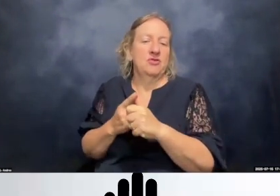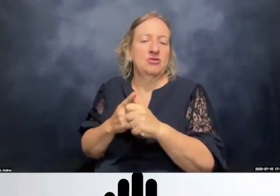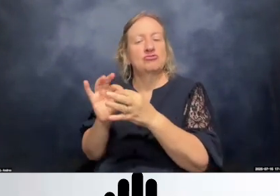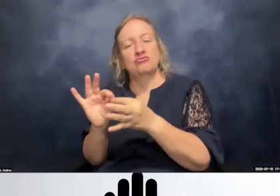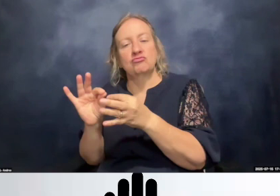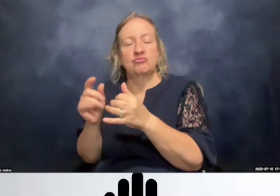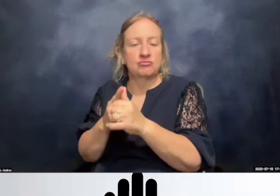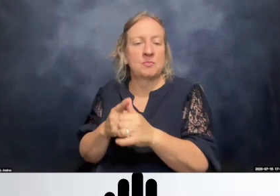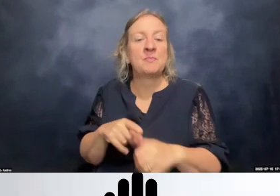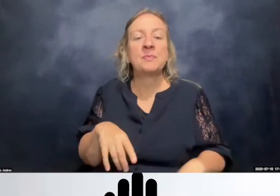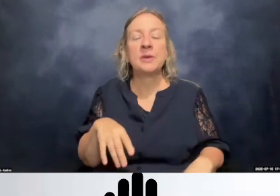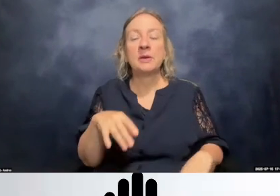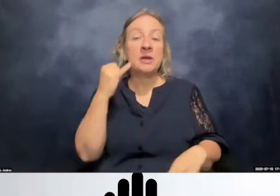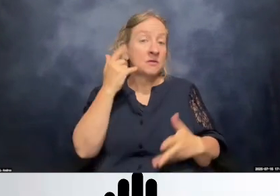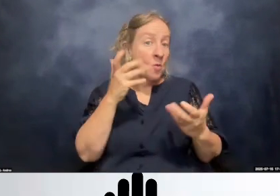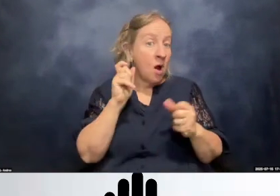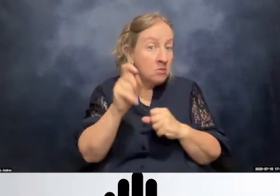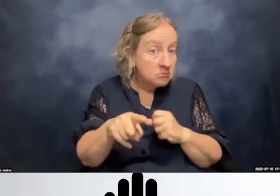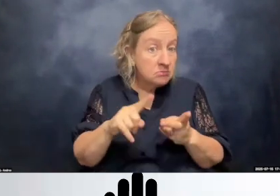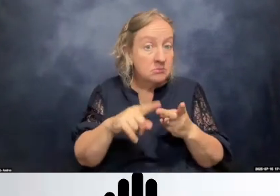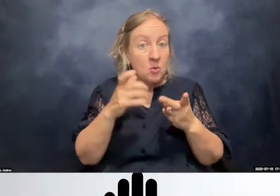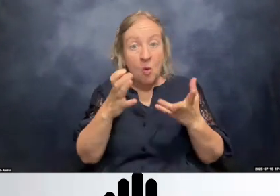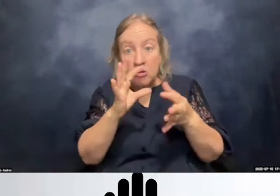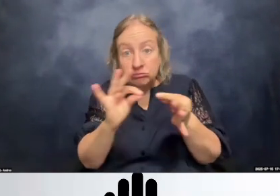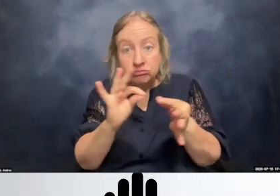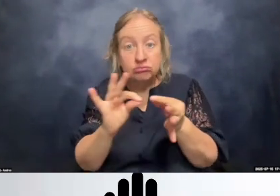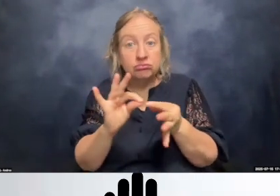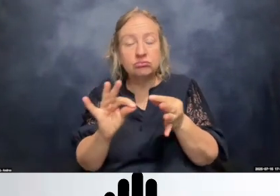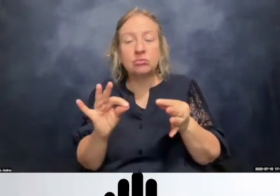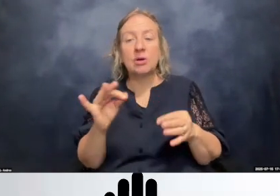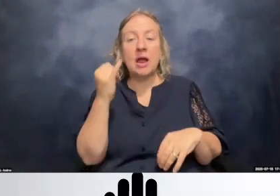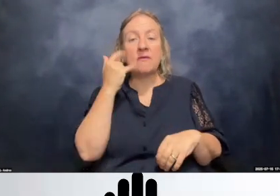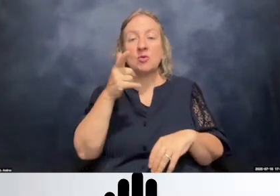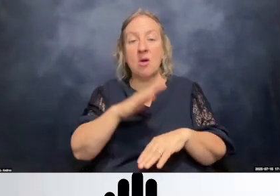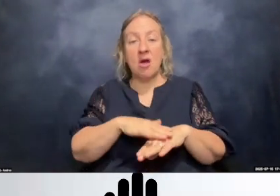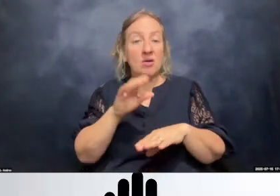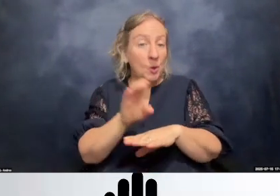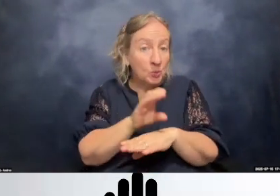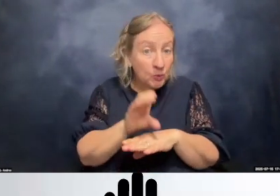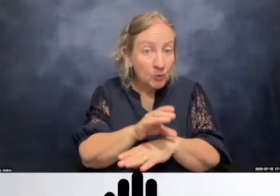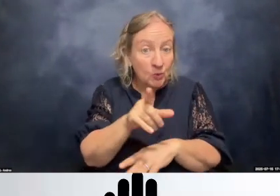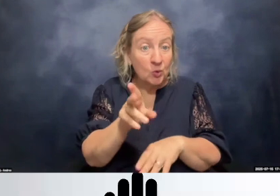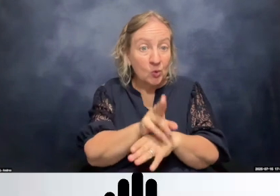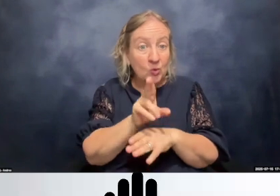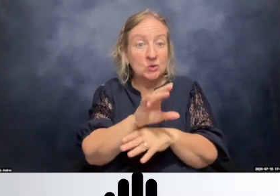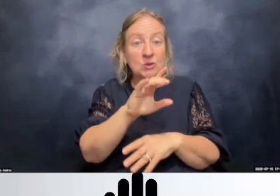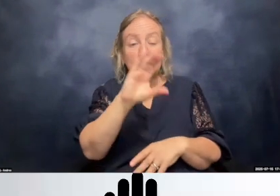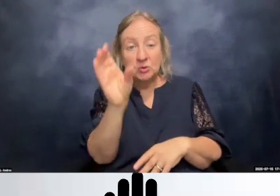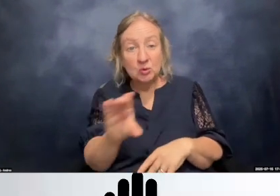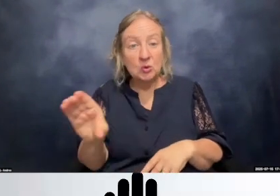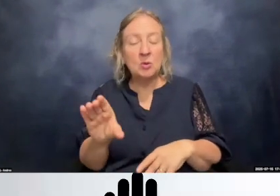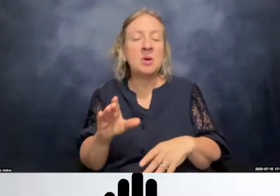to ask a question or make a comment, if you are on your desktop using Zoom, click Raise